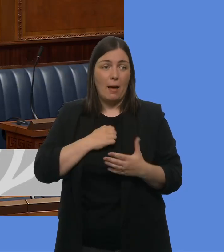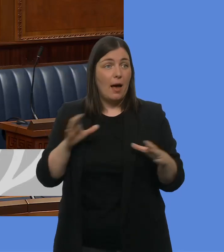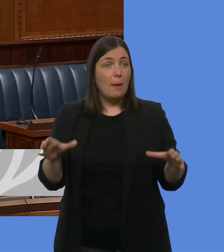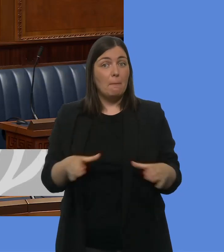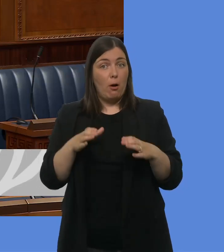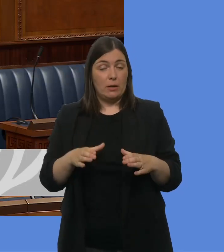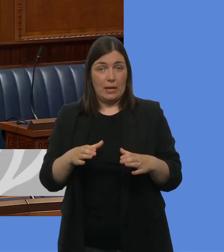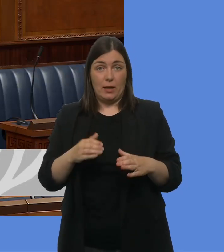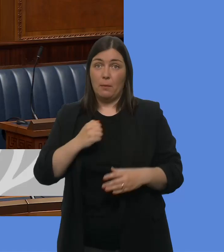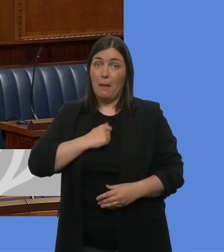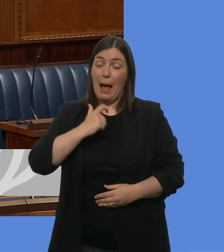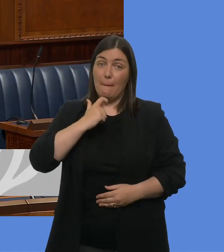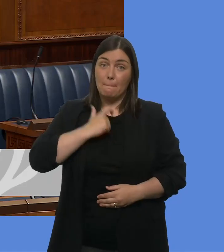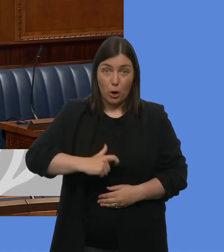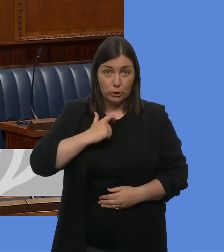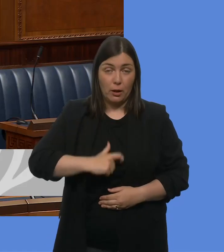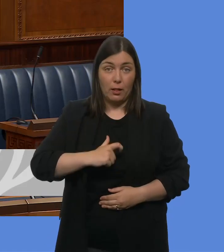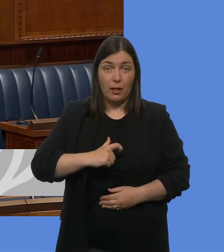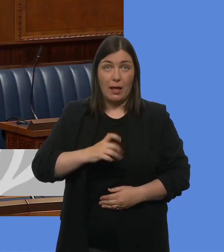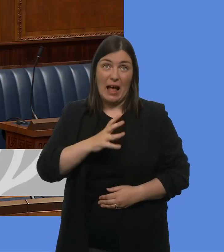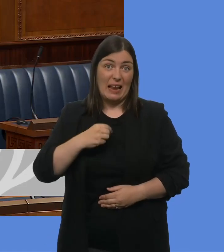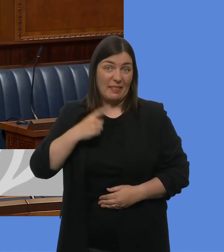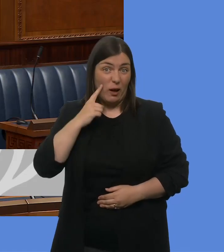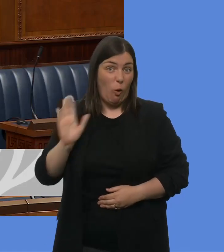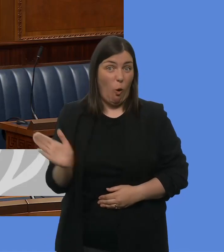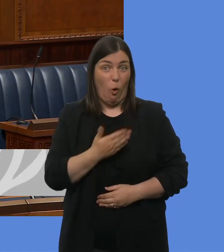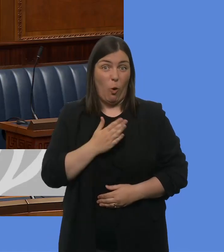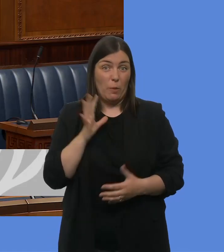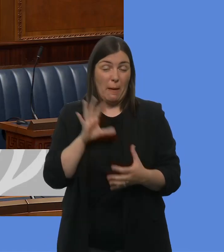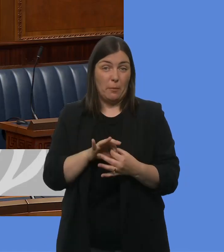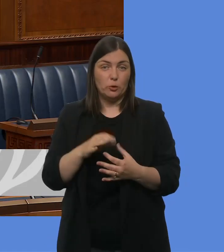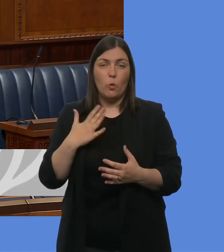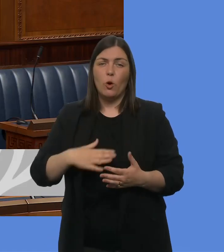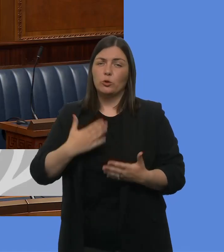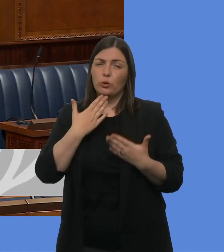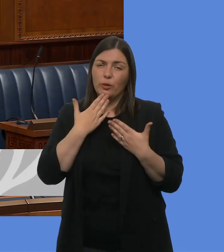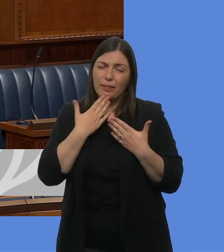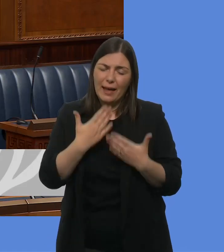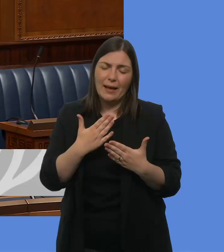the thanks of all members, to every single teacher of the deaf,